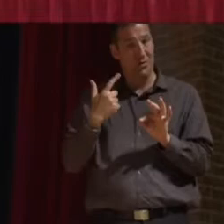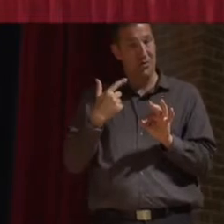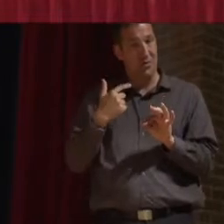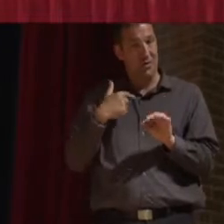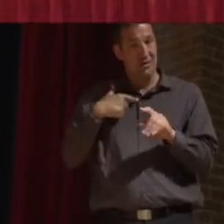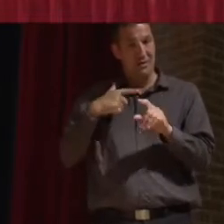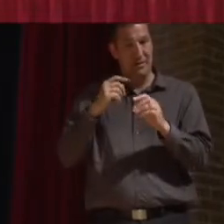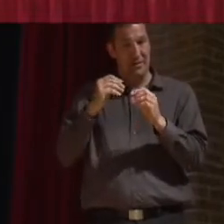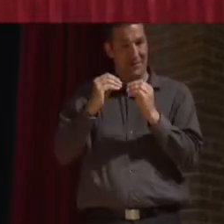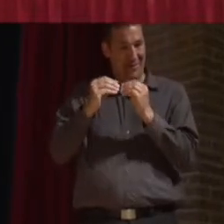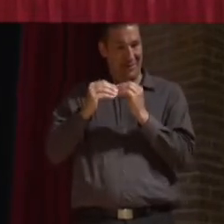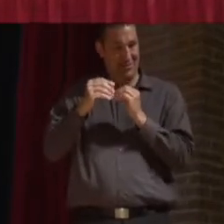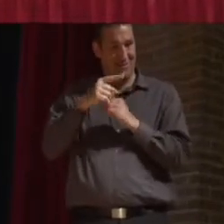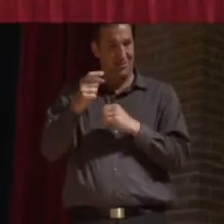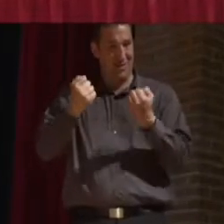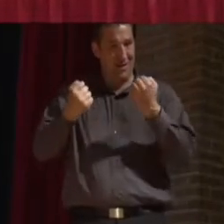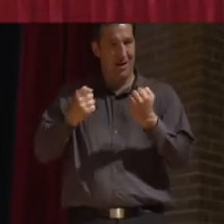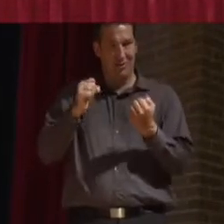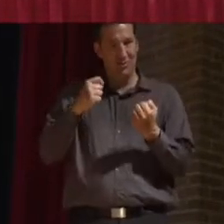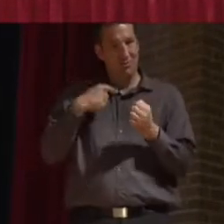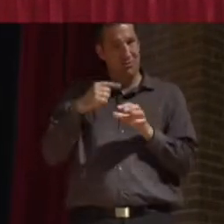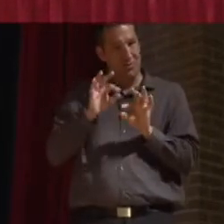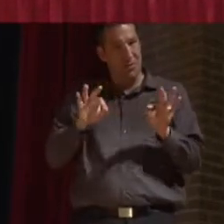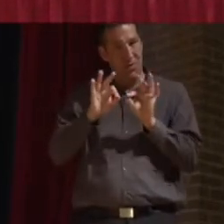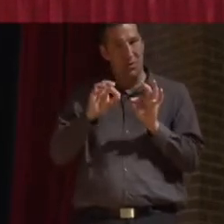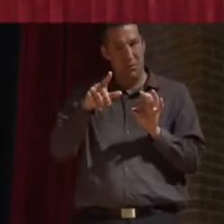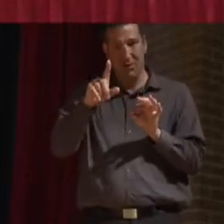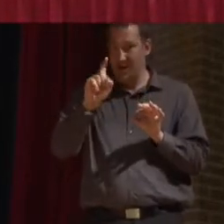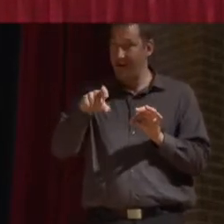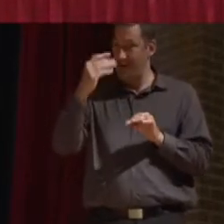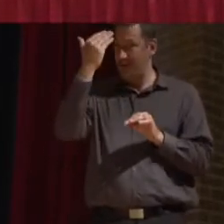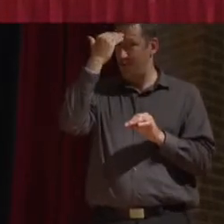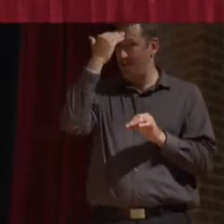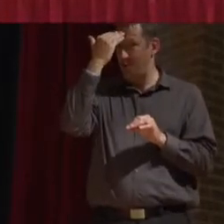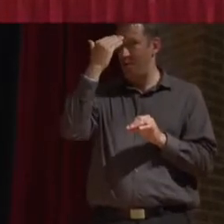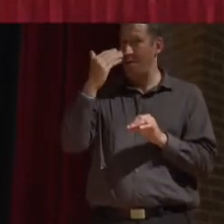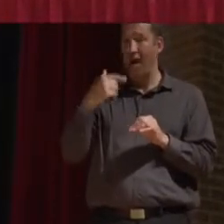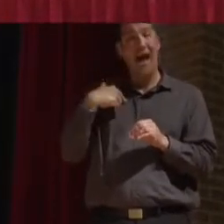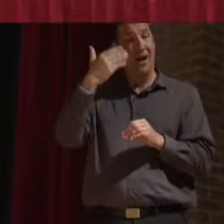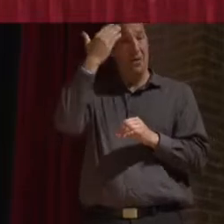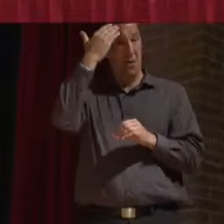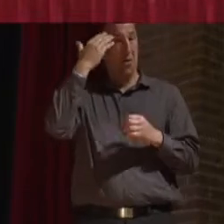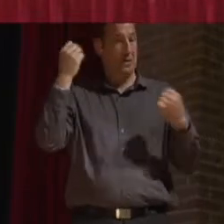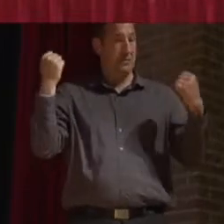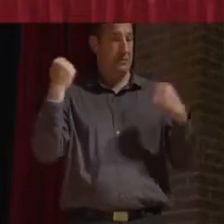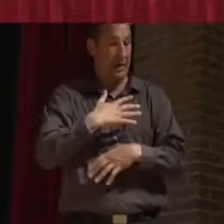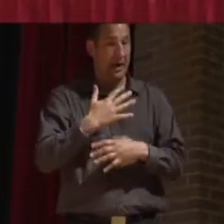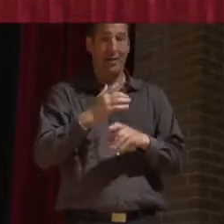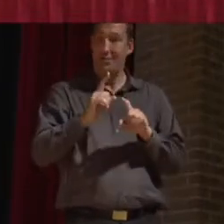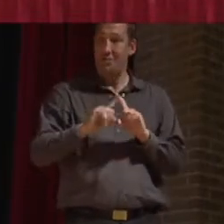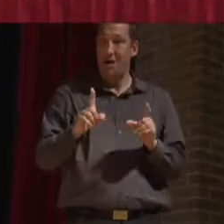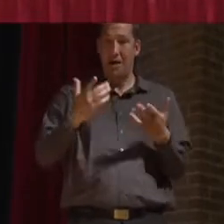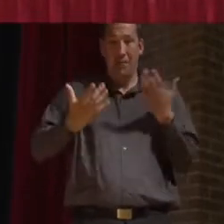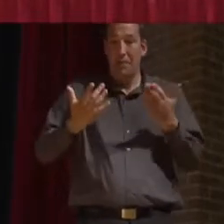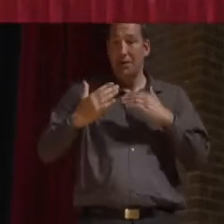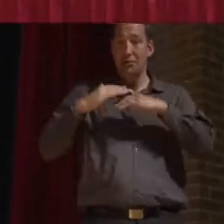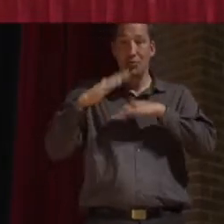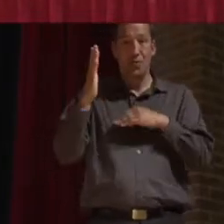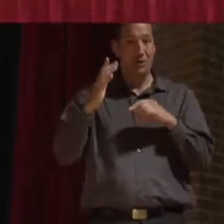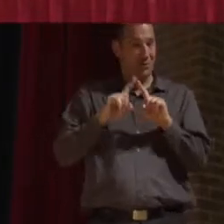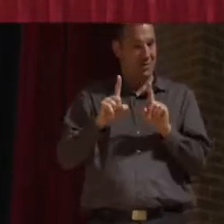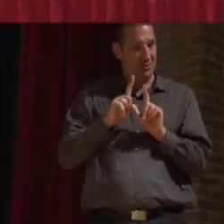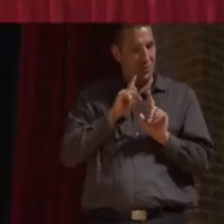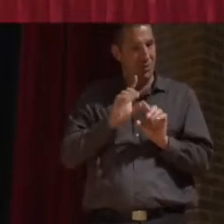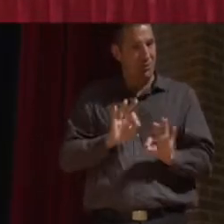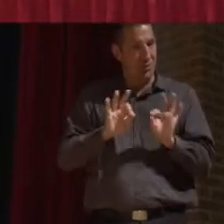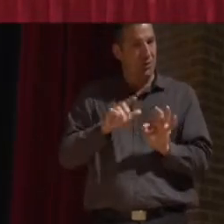you know, that we take that level of responsibility. That's a scare tactic, and I don't, you know, maybe that's too much, but, you know, you